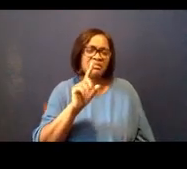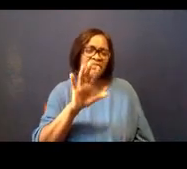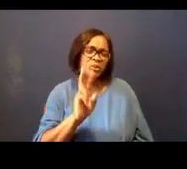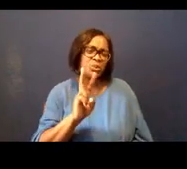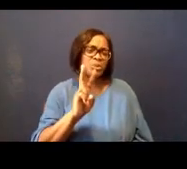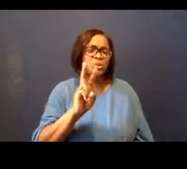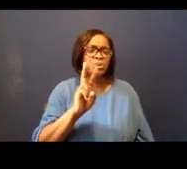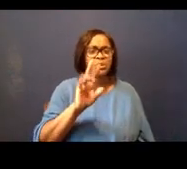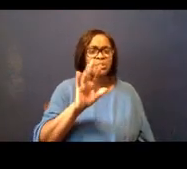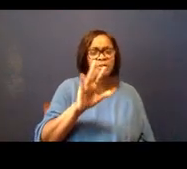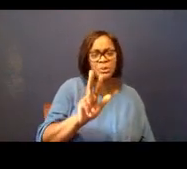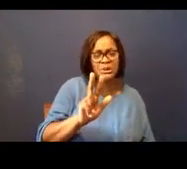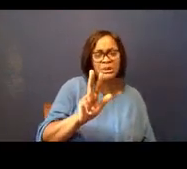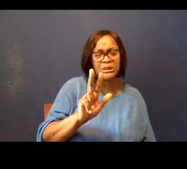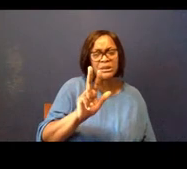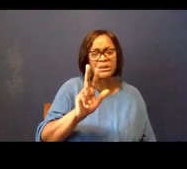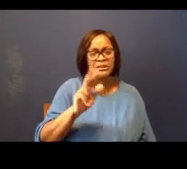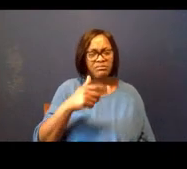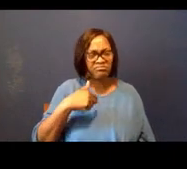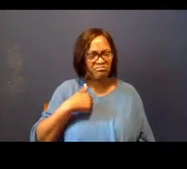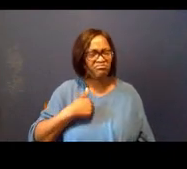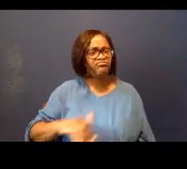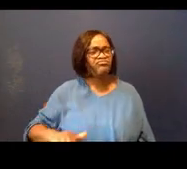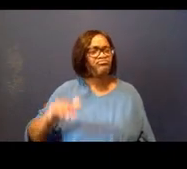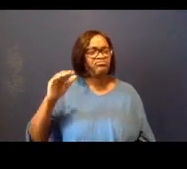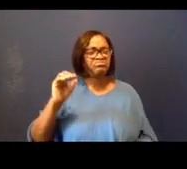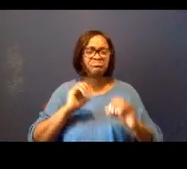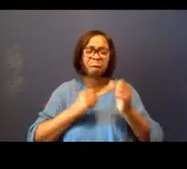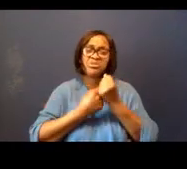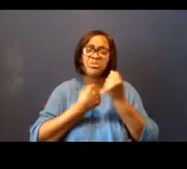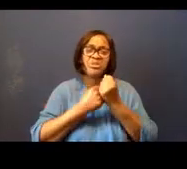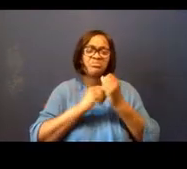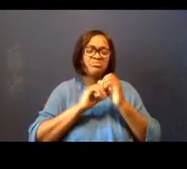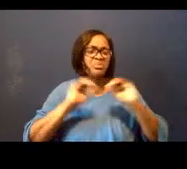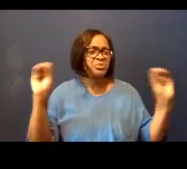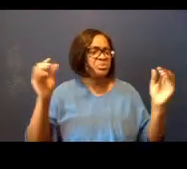struggling every day, trying to